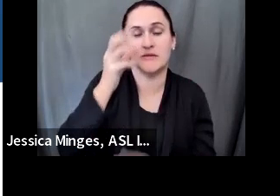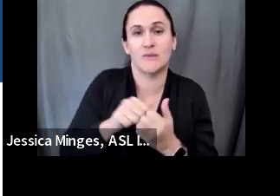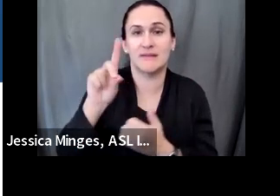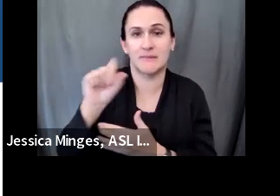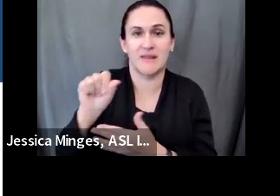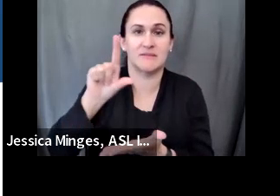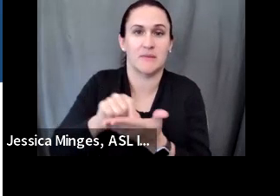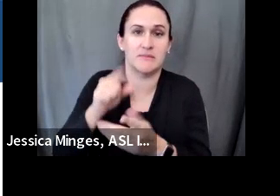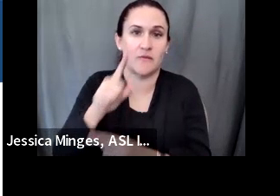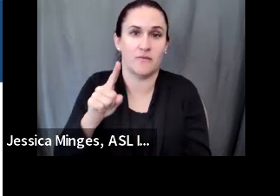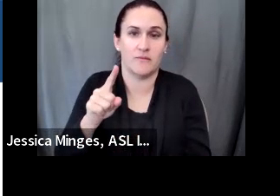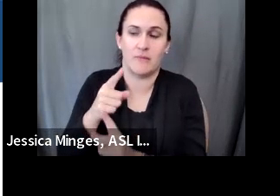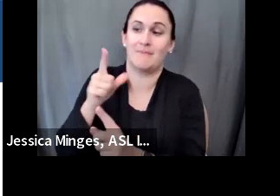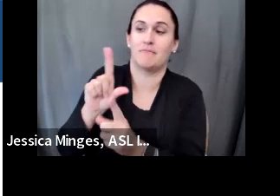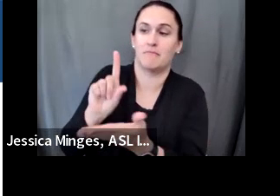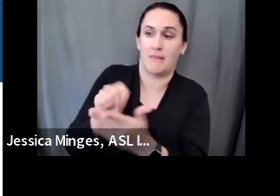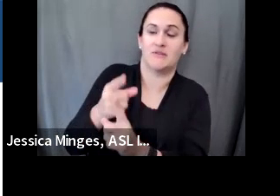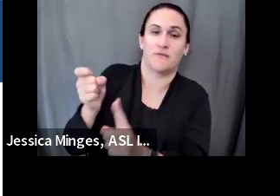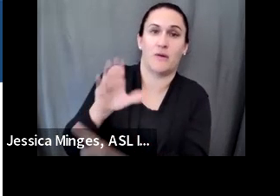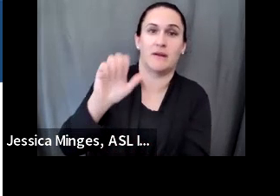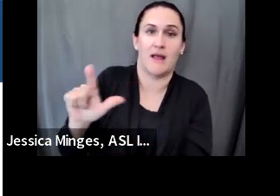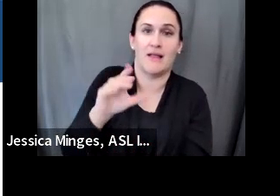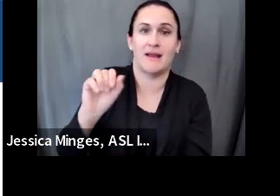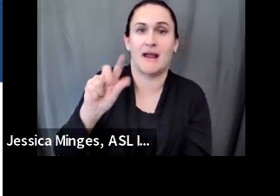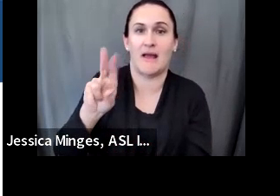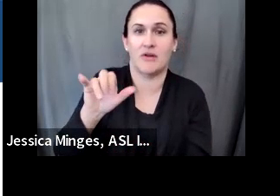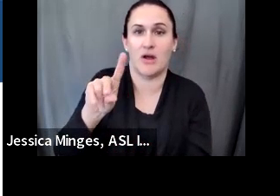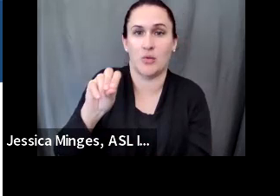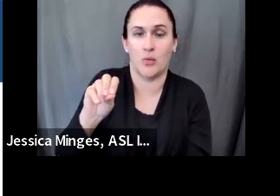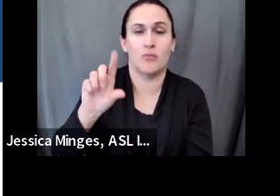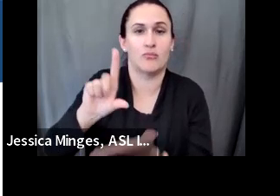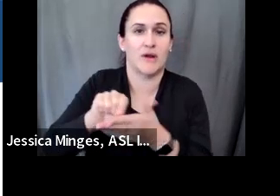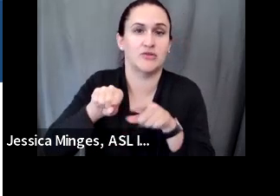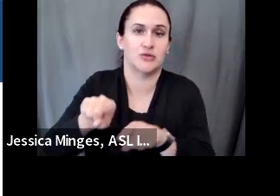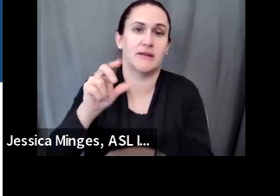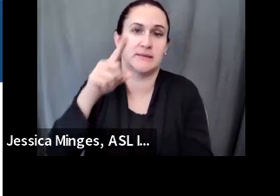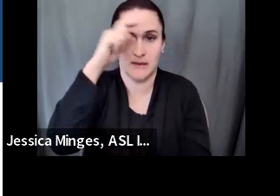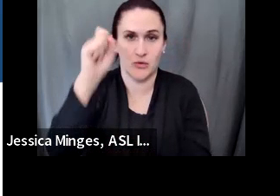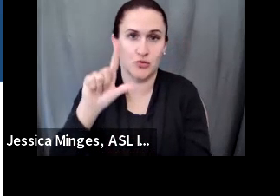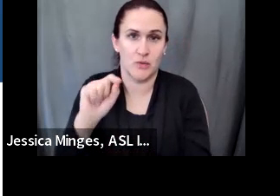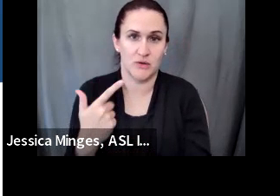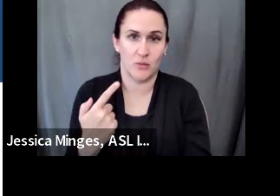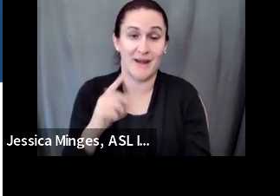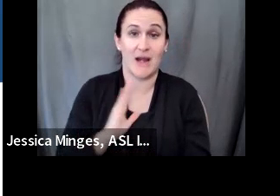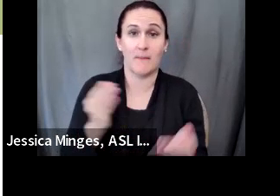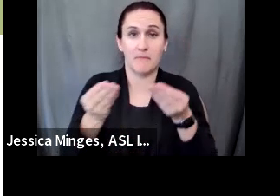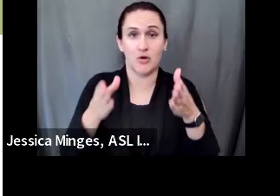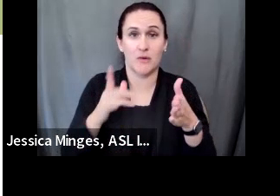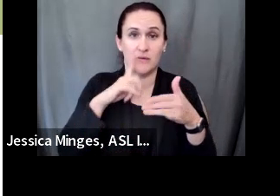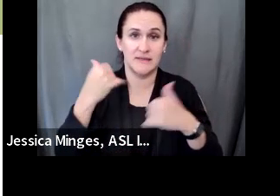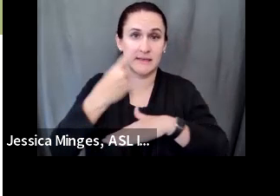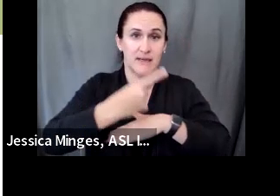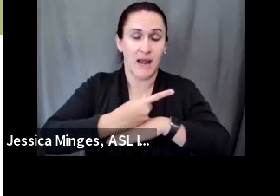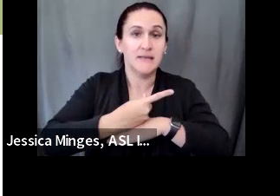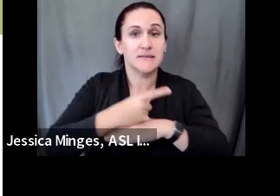the Center for Accessible Living and the Avocado Press in the summer of 2021. And our moderator of today's session